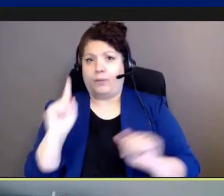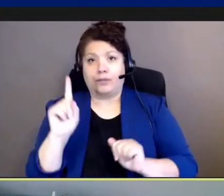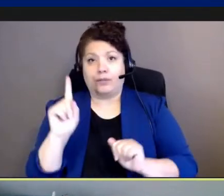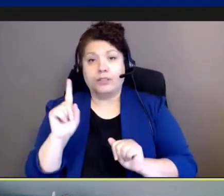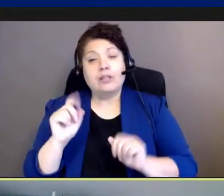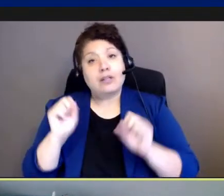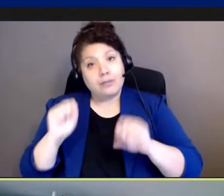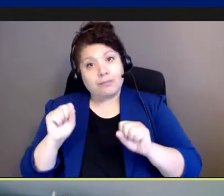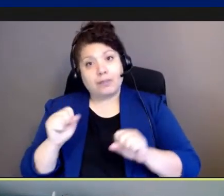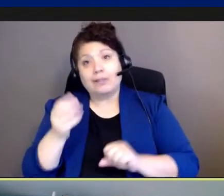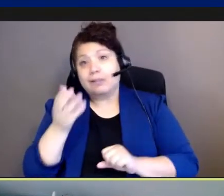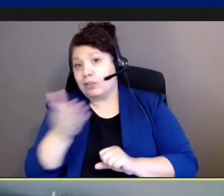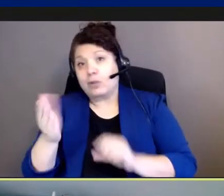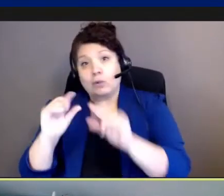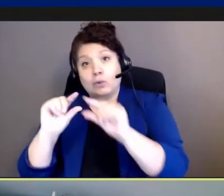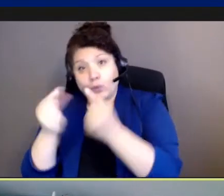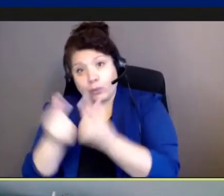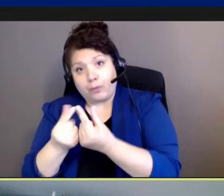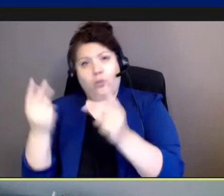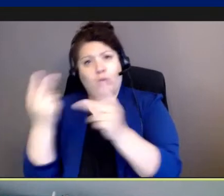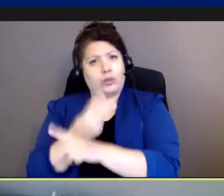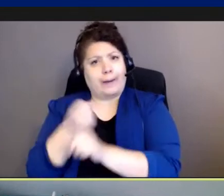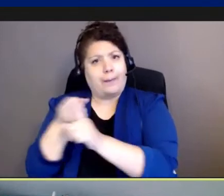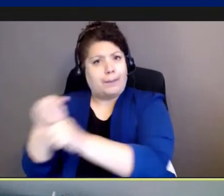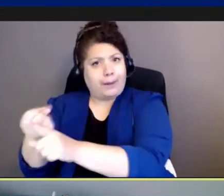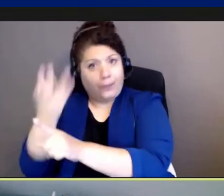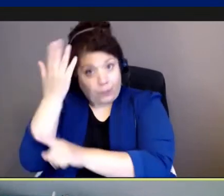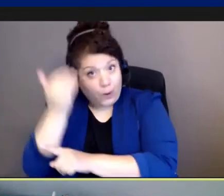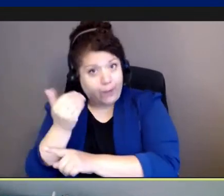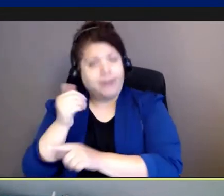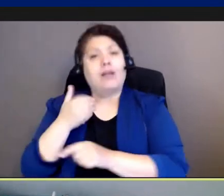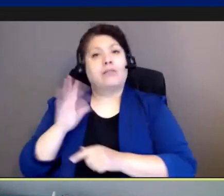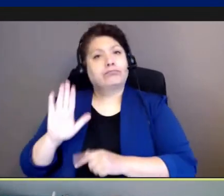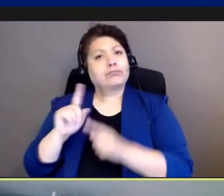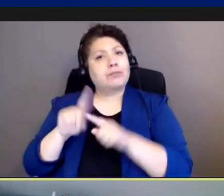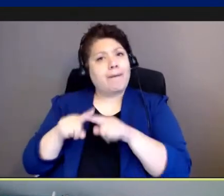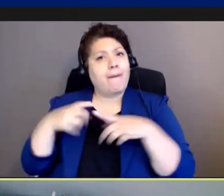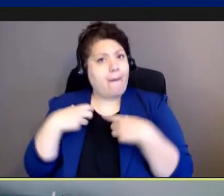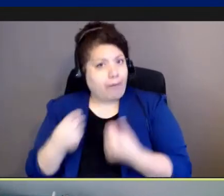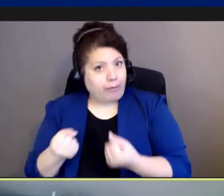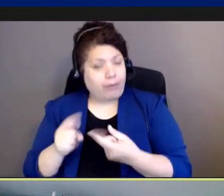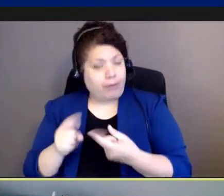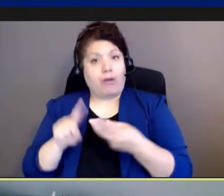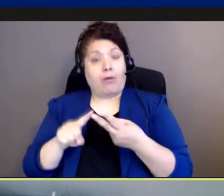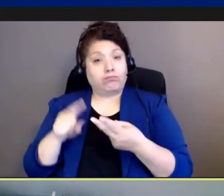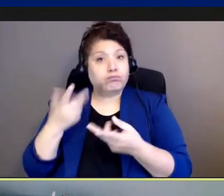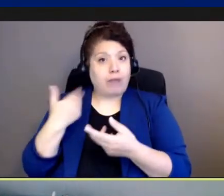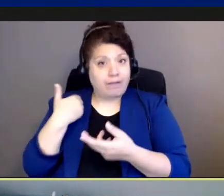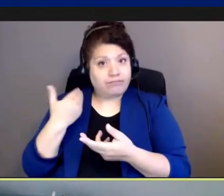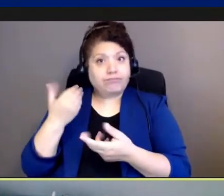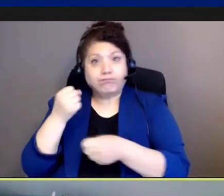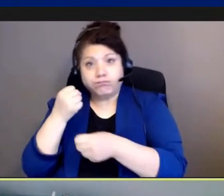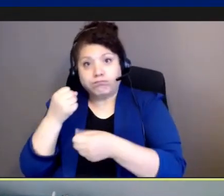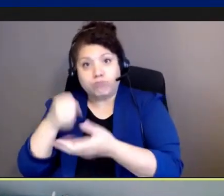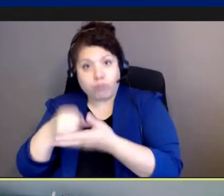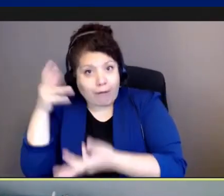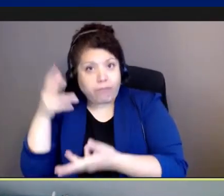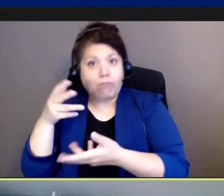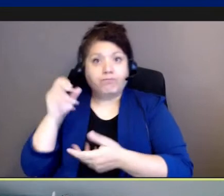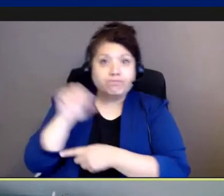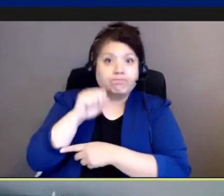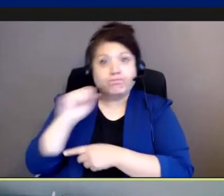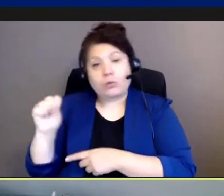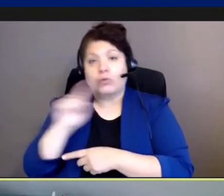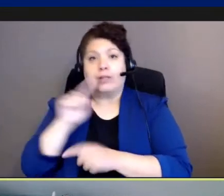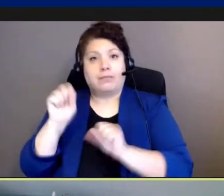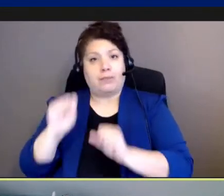by COVID-19 than others due to broader health and social factors that increase the risk of contracting the disease. and of